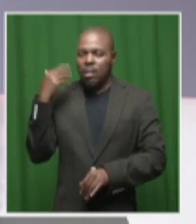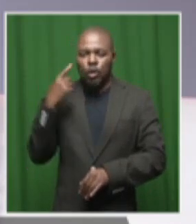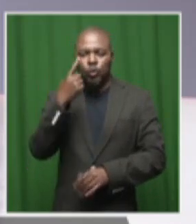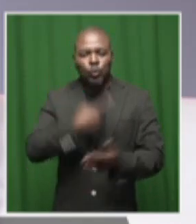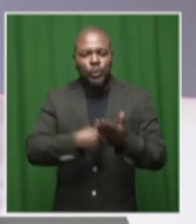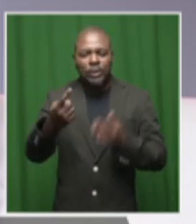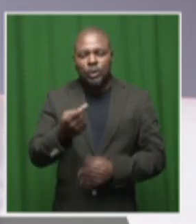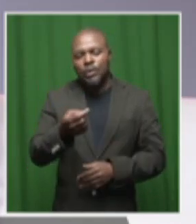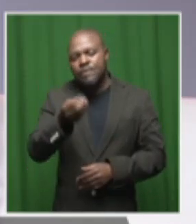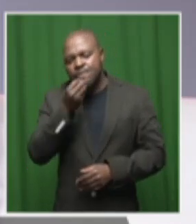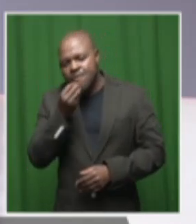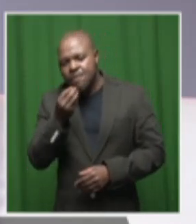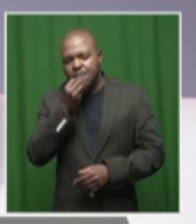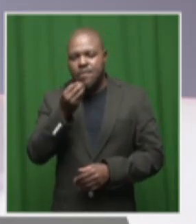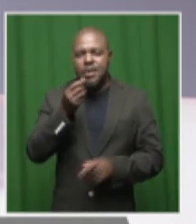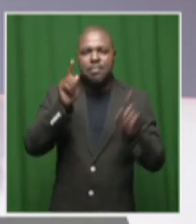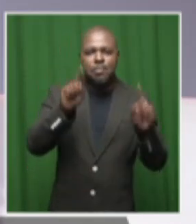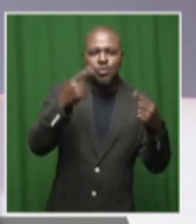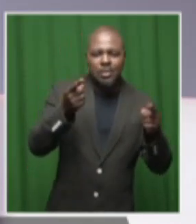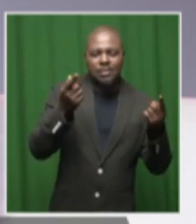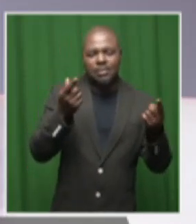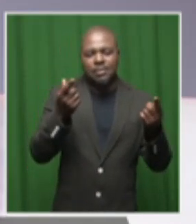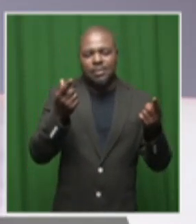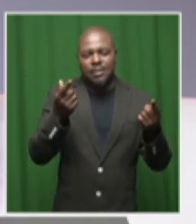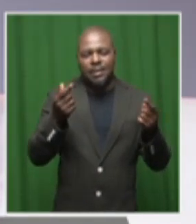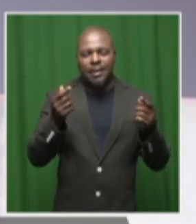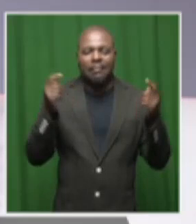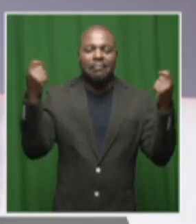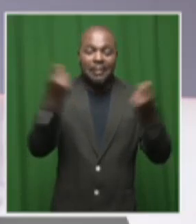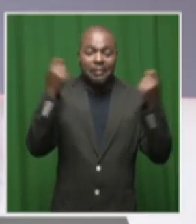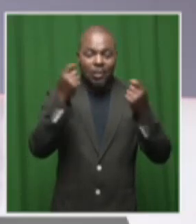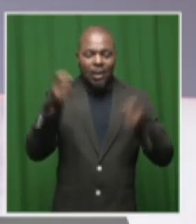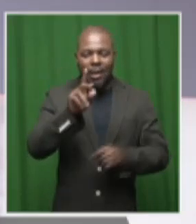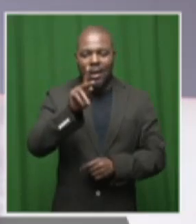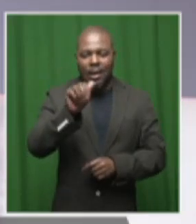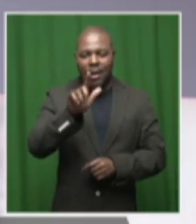food and music festival in Kyalami. At that